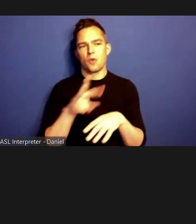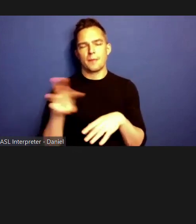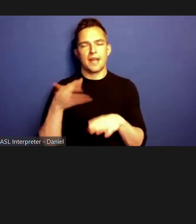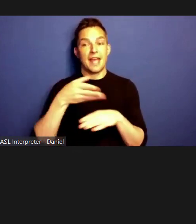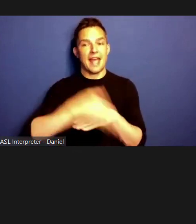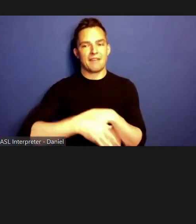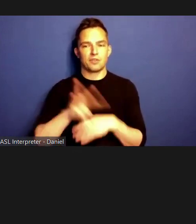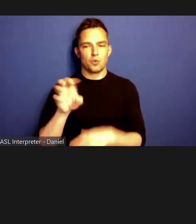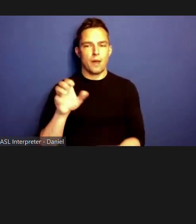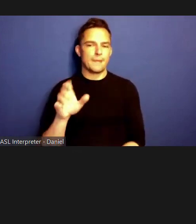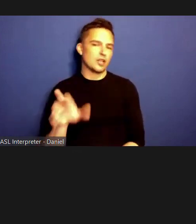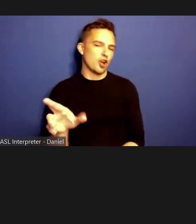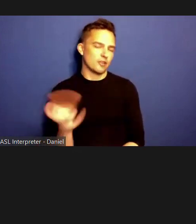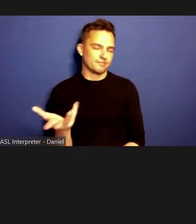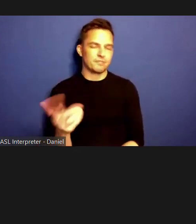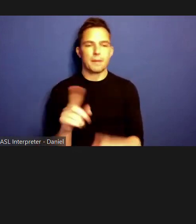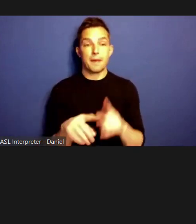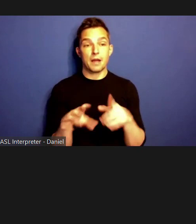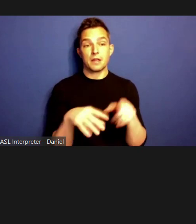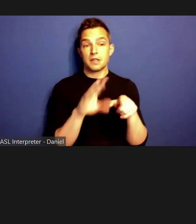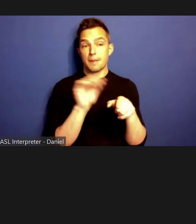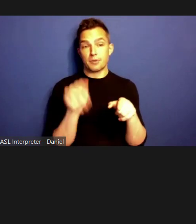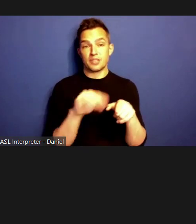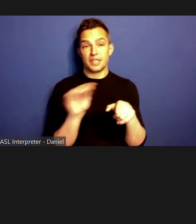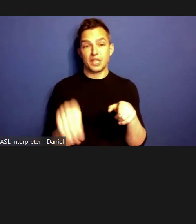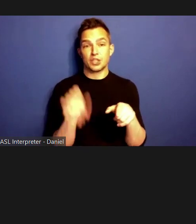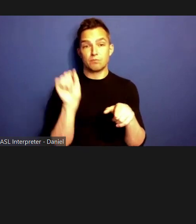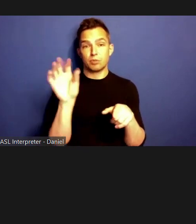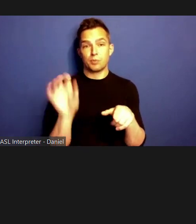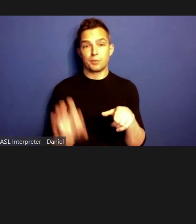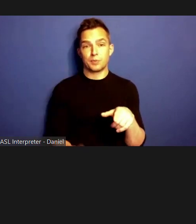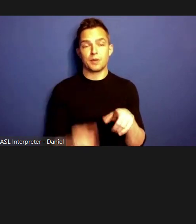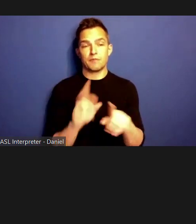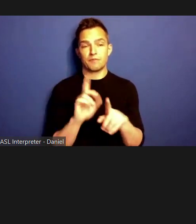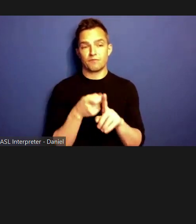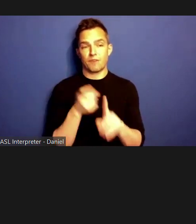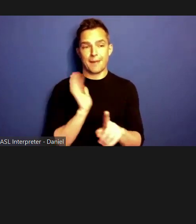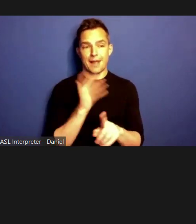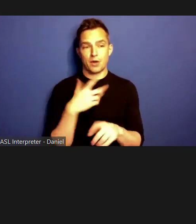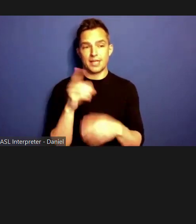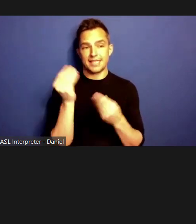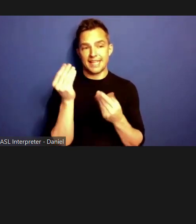the webinar. The percentages that we're going to be giving here come from our data